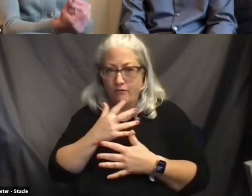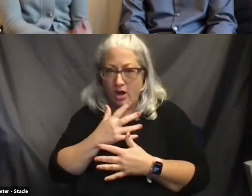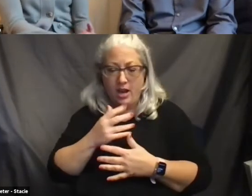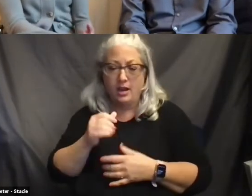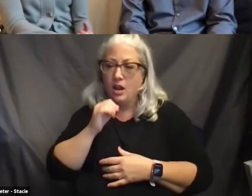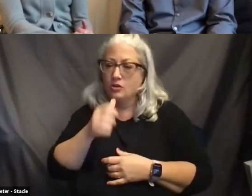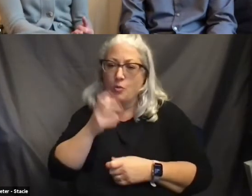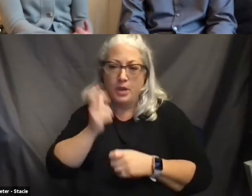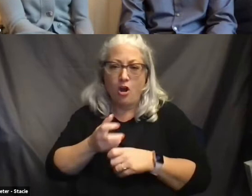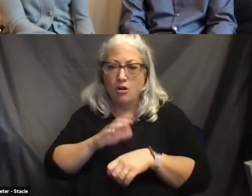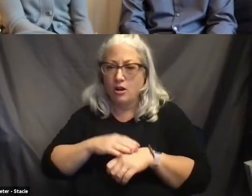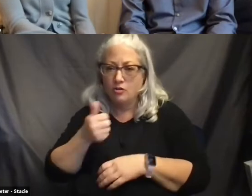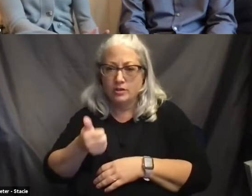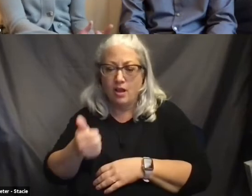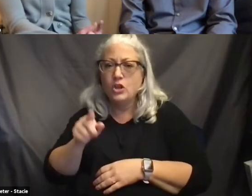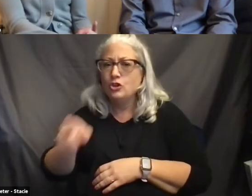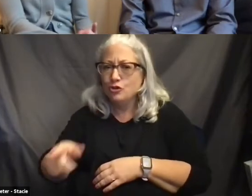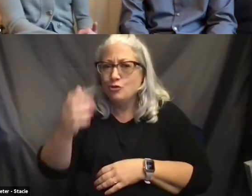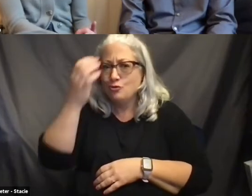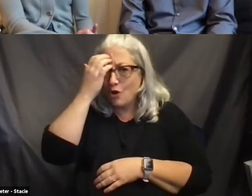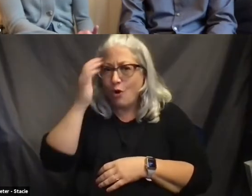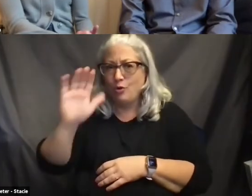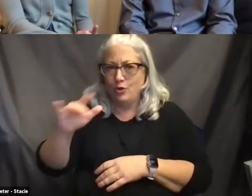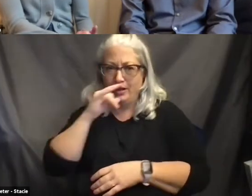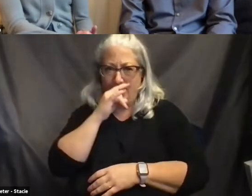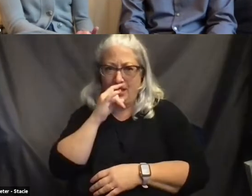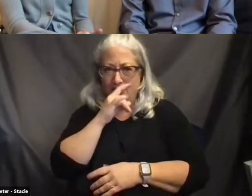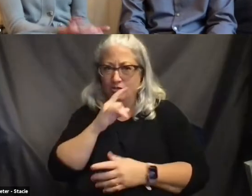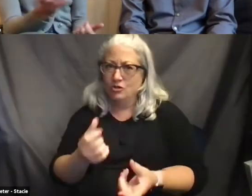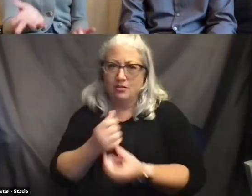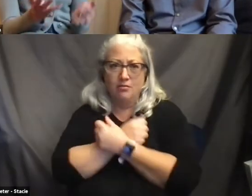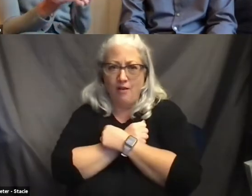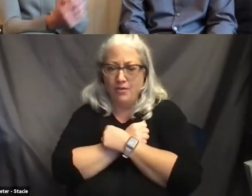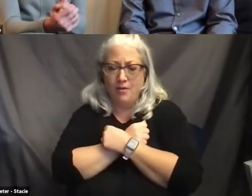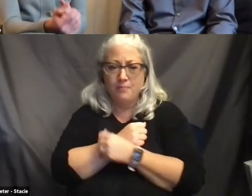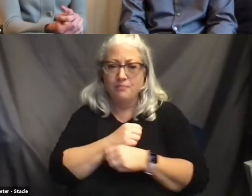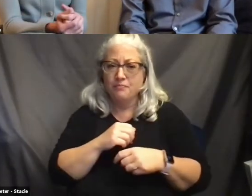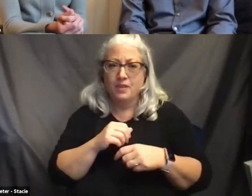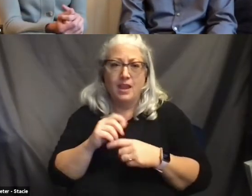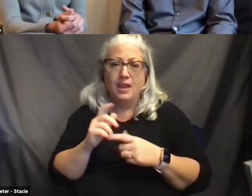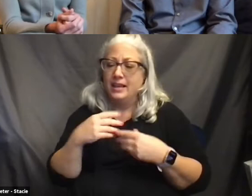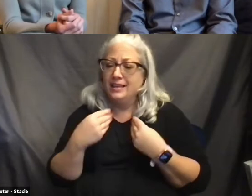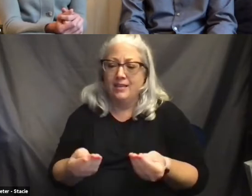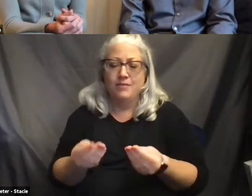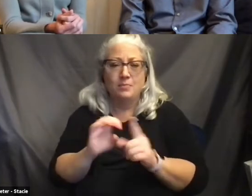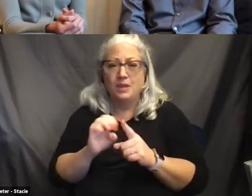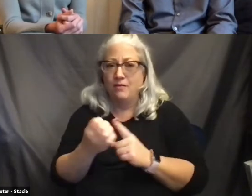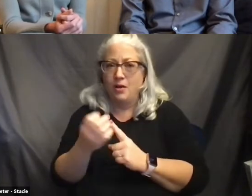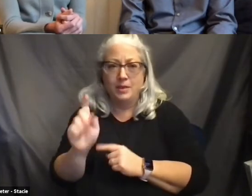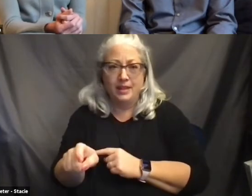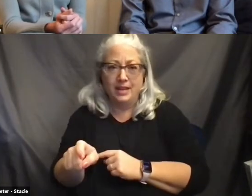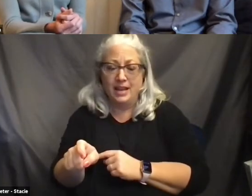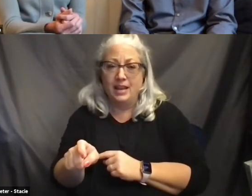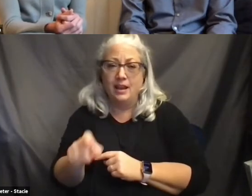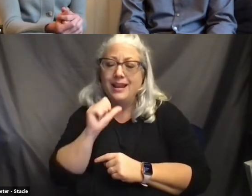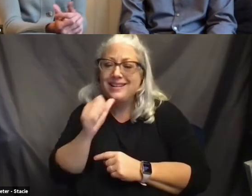be, your kids, your kids, just love them. And as Sean said, give them the environment they need, not the